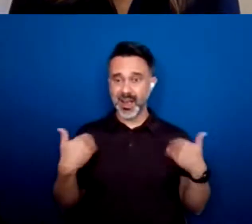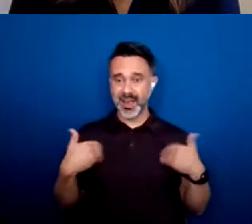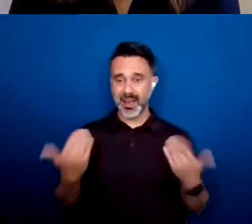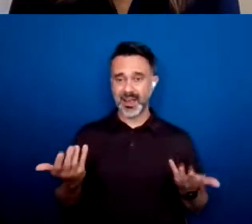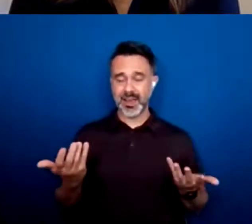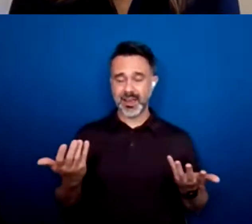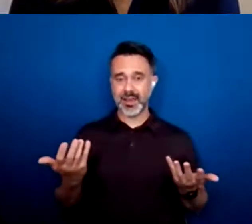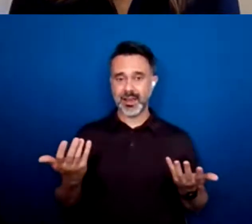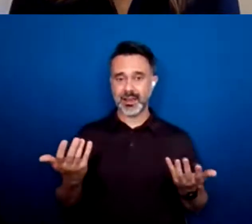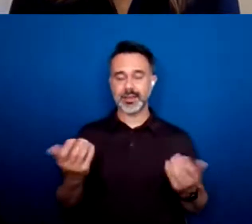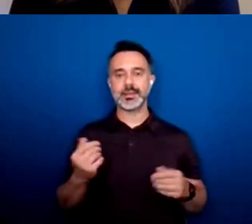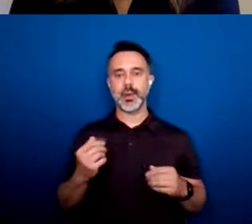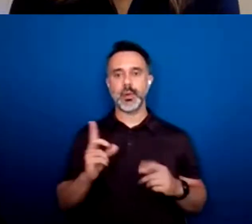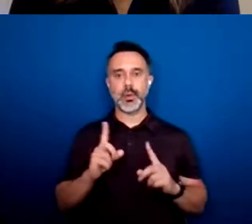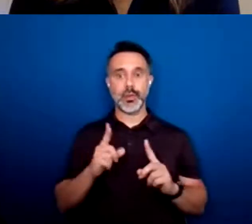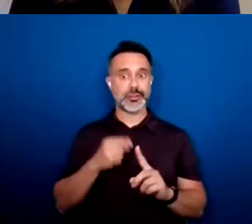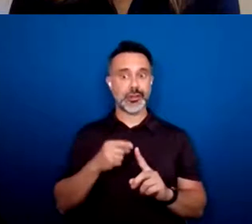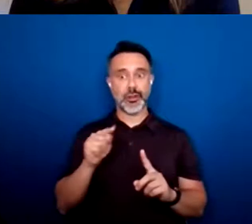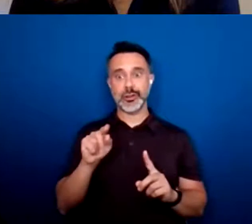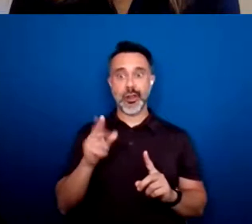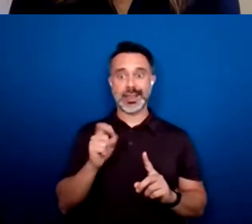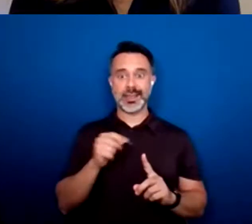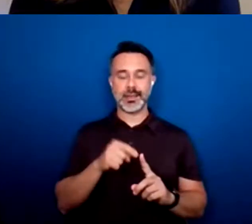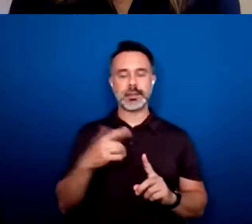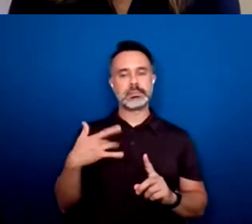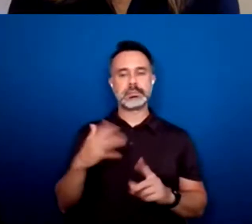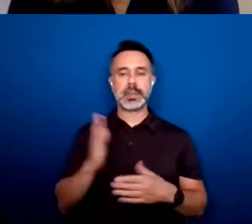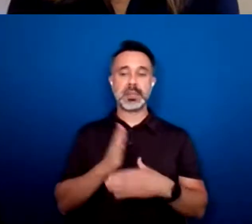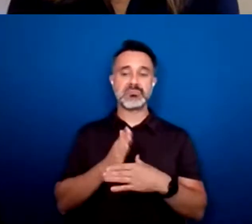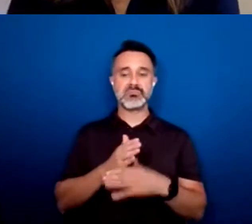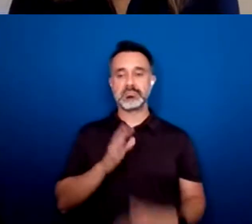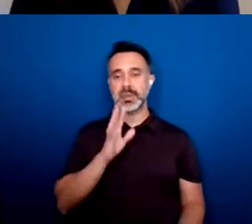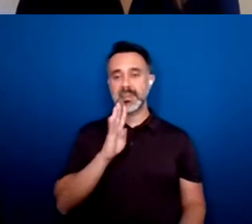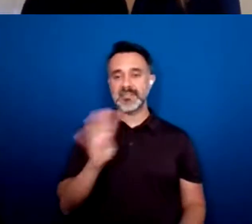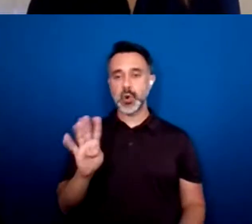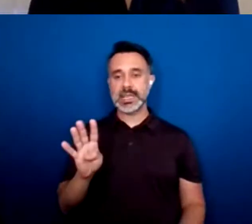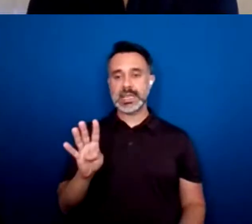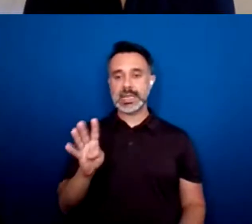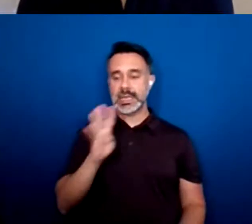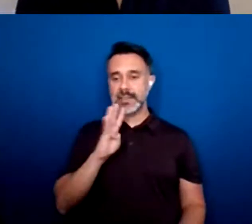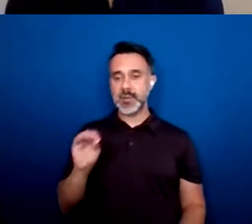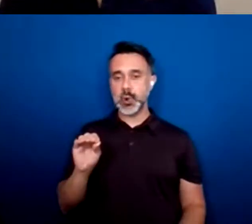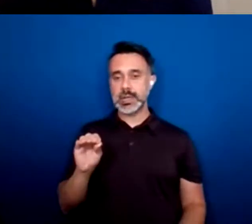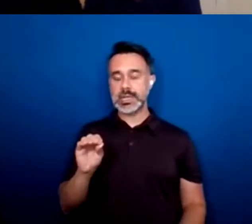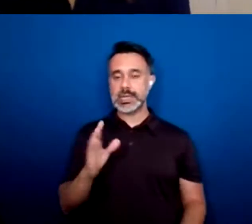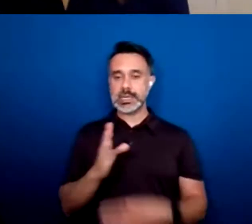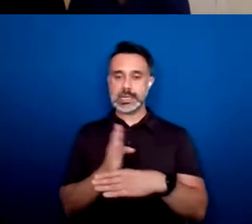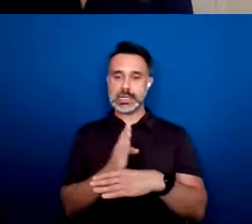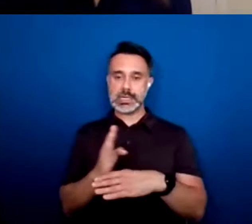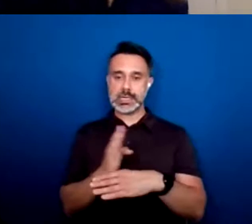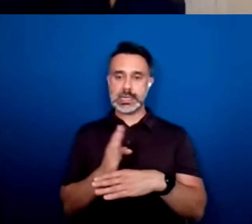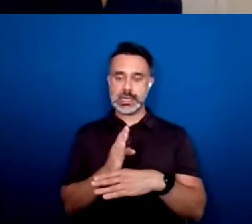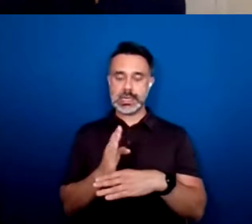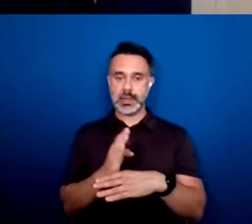it's probably in the 40-year-old range is probably the biggest number of